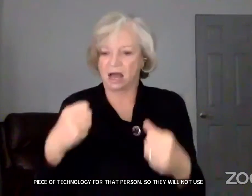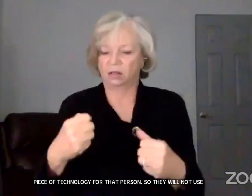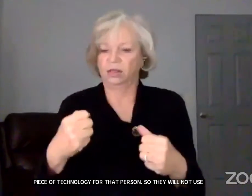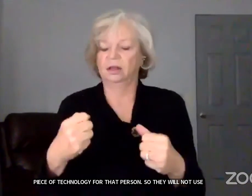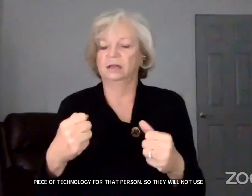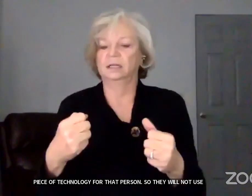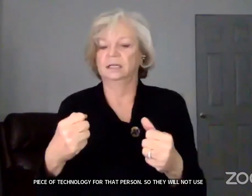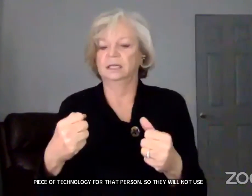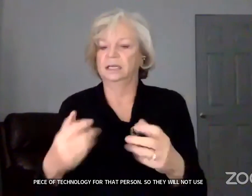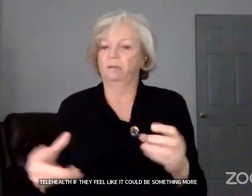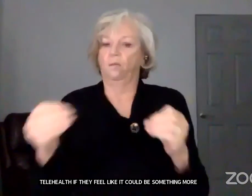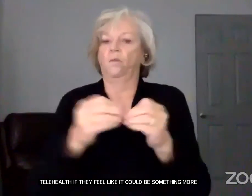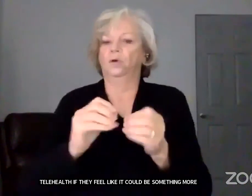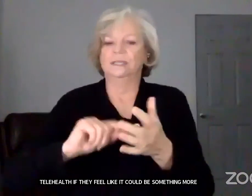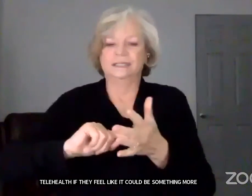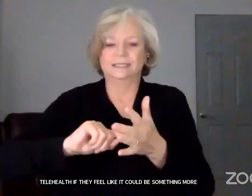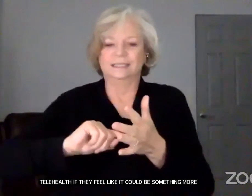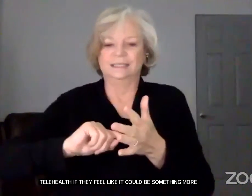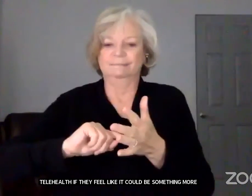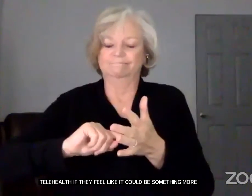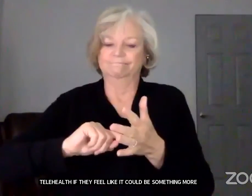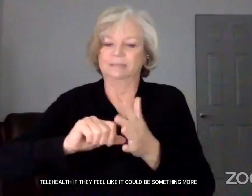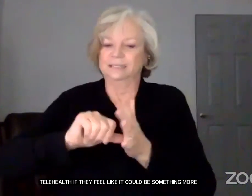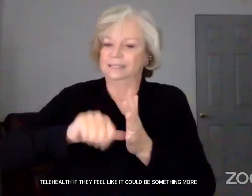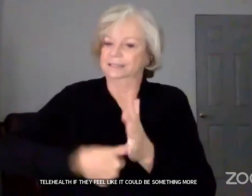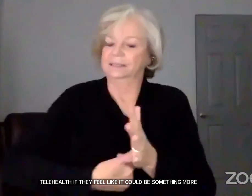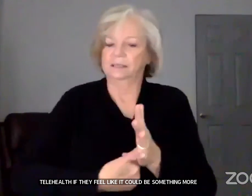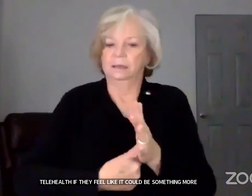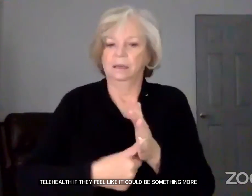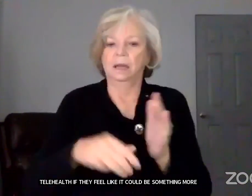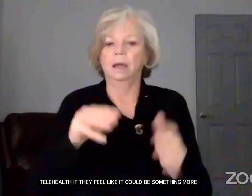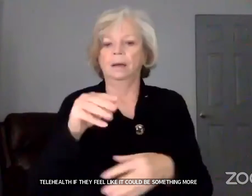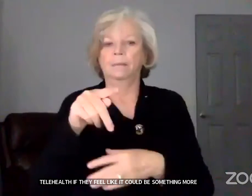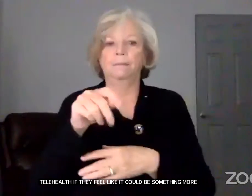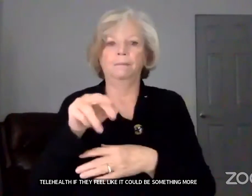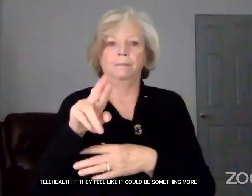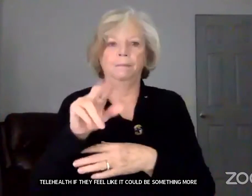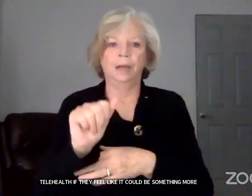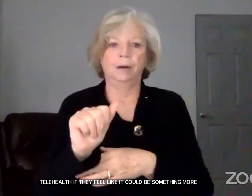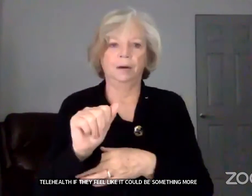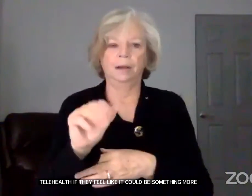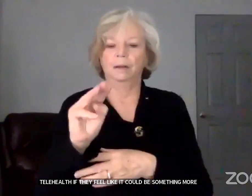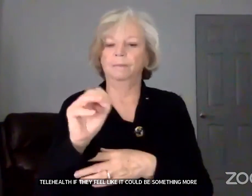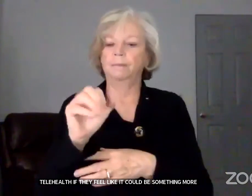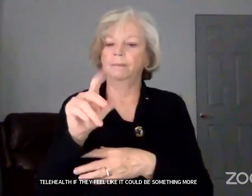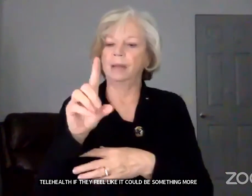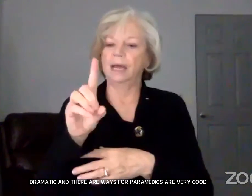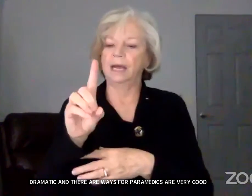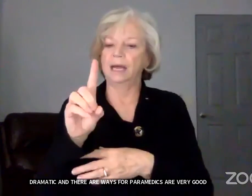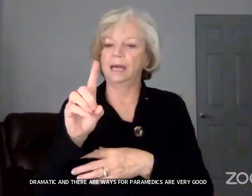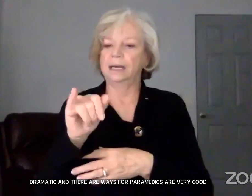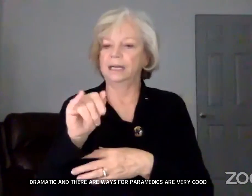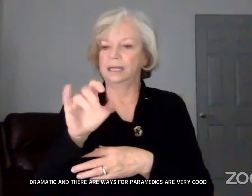there are ways paramedics are very good at assessing what